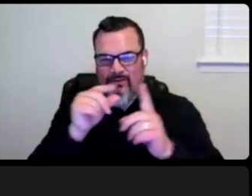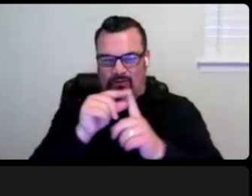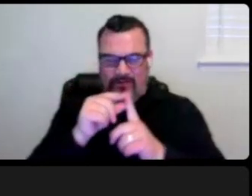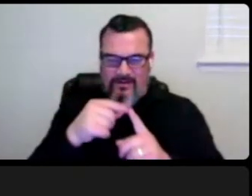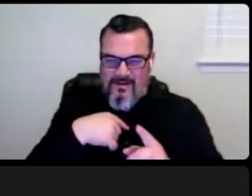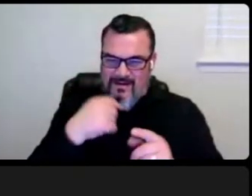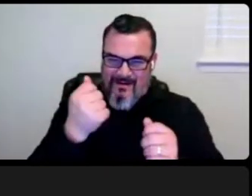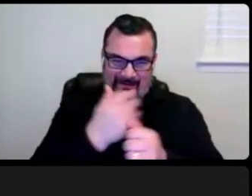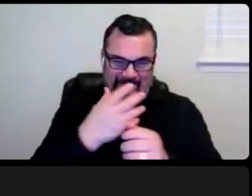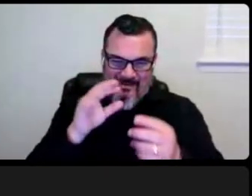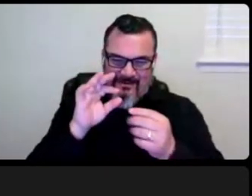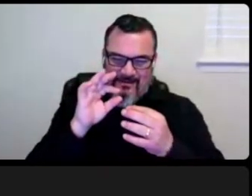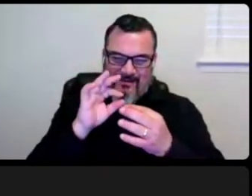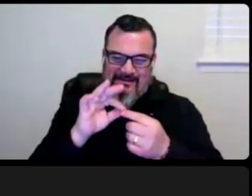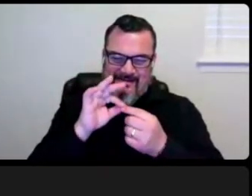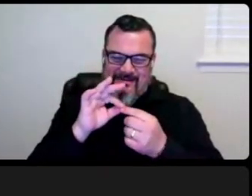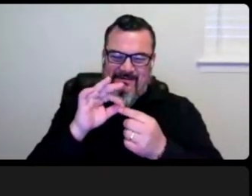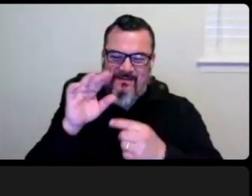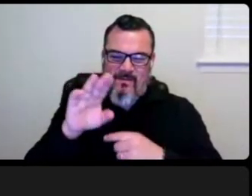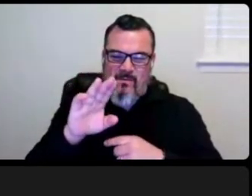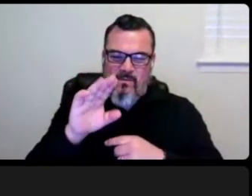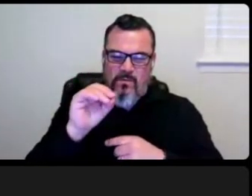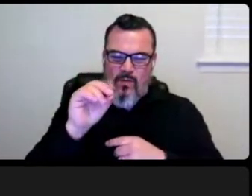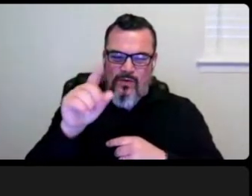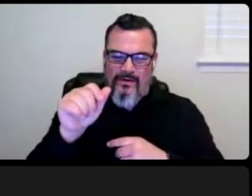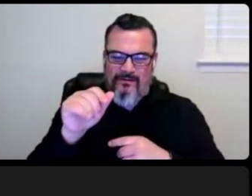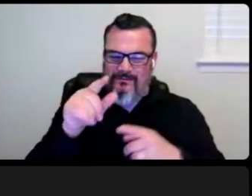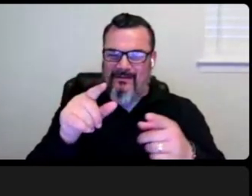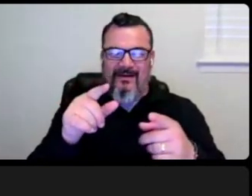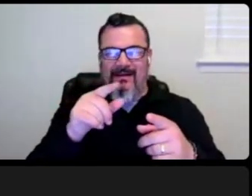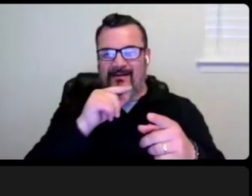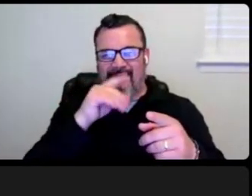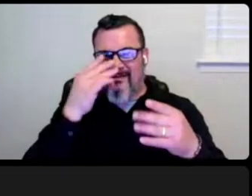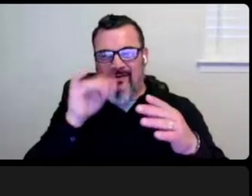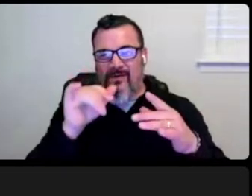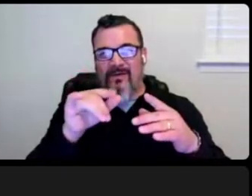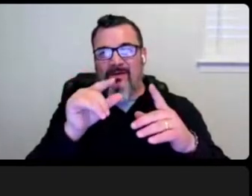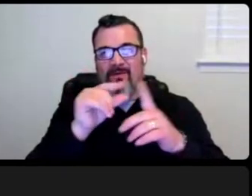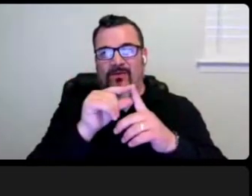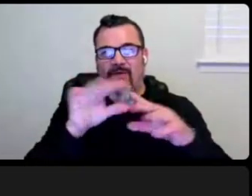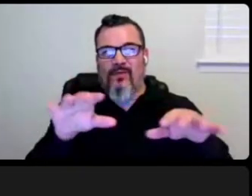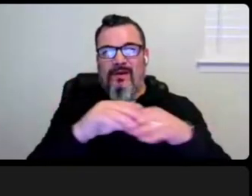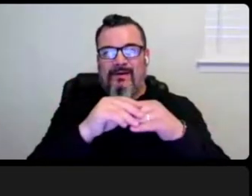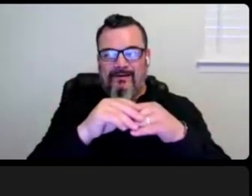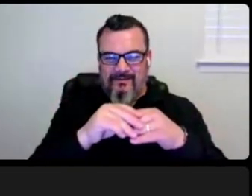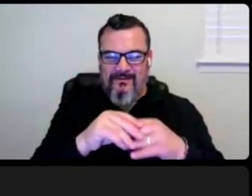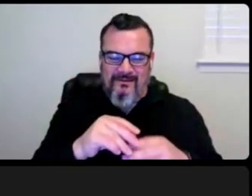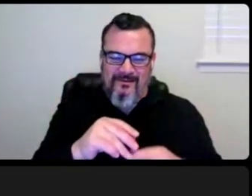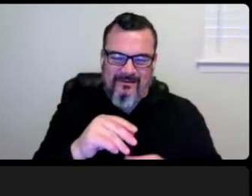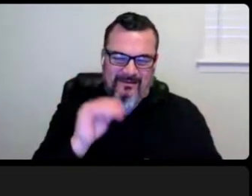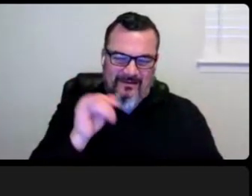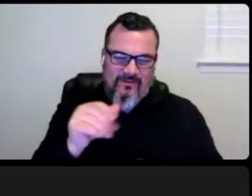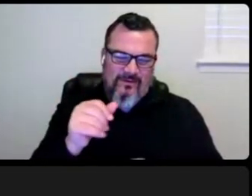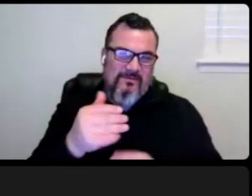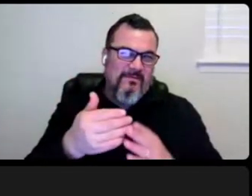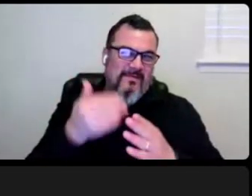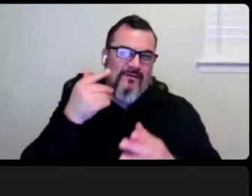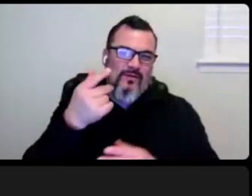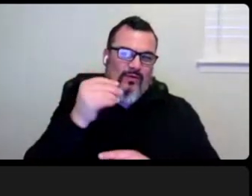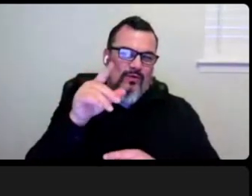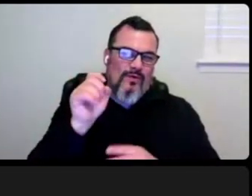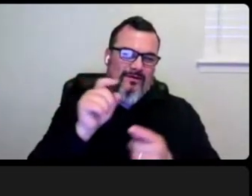I had everything except boda. I didn't know the word wedding. That wasn't familiar to me. That was before Google